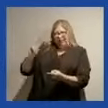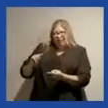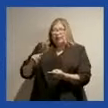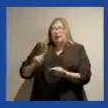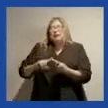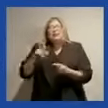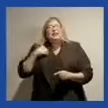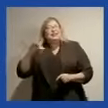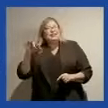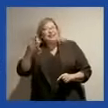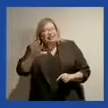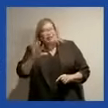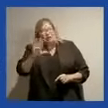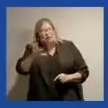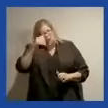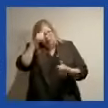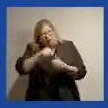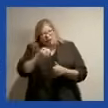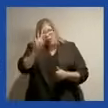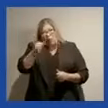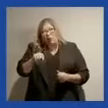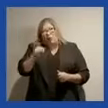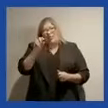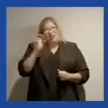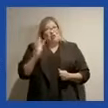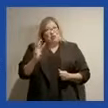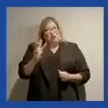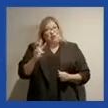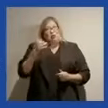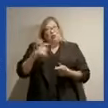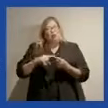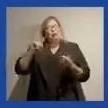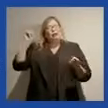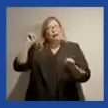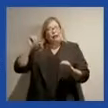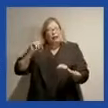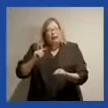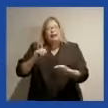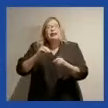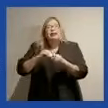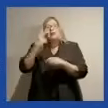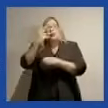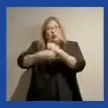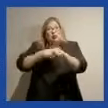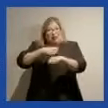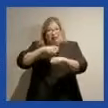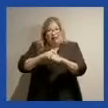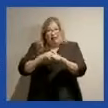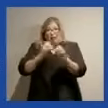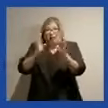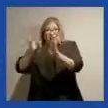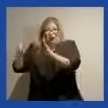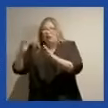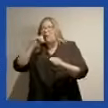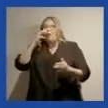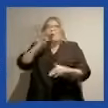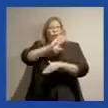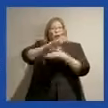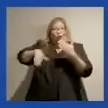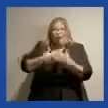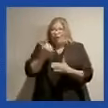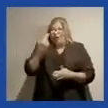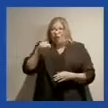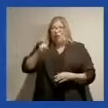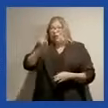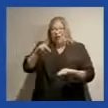that $4.2, we want to pull that down over a two-year period. We don't want to pull all $13.1 into